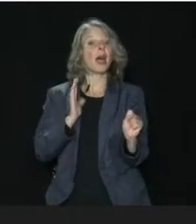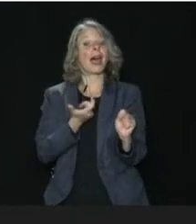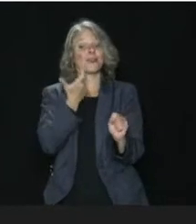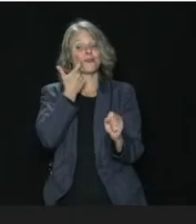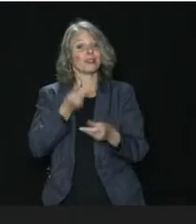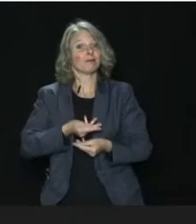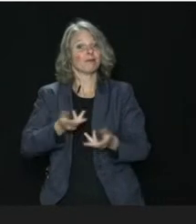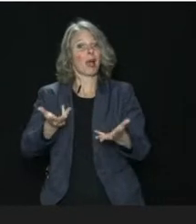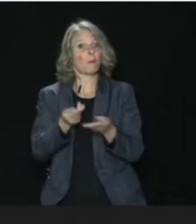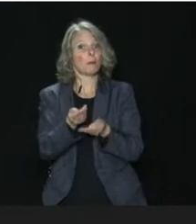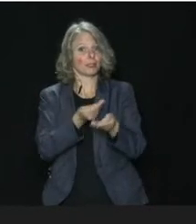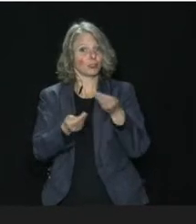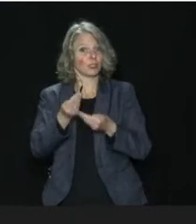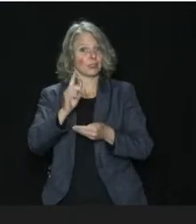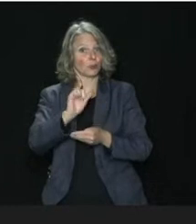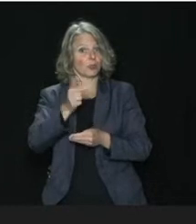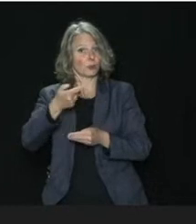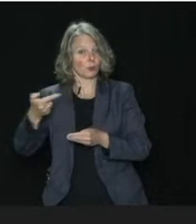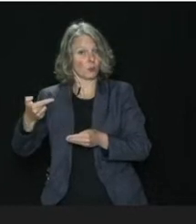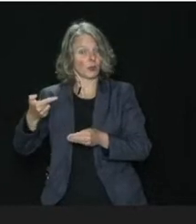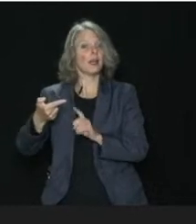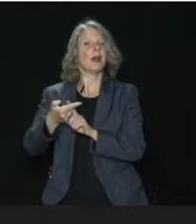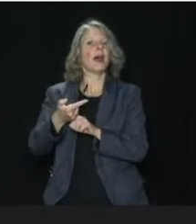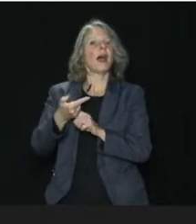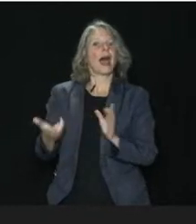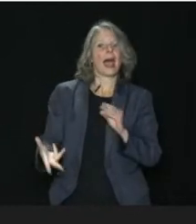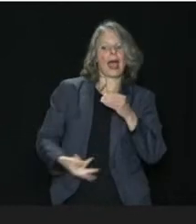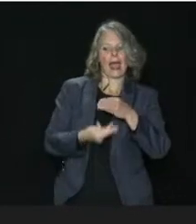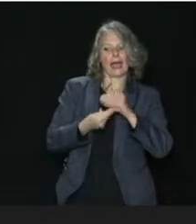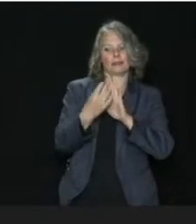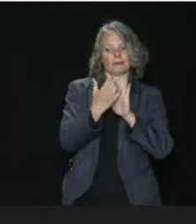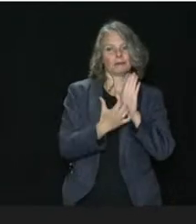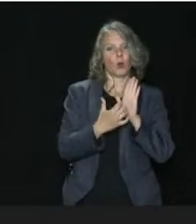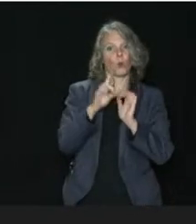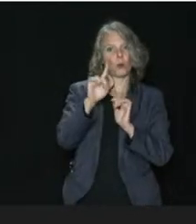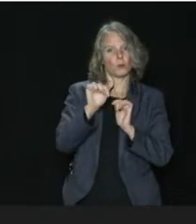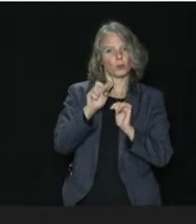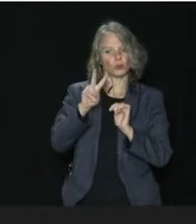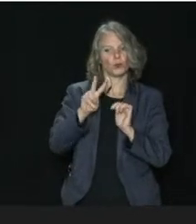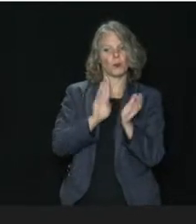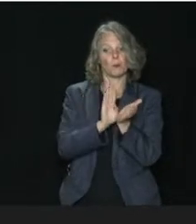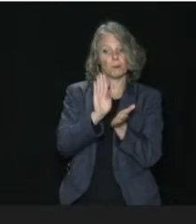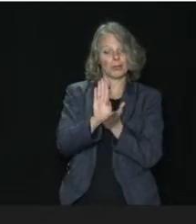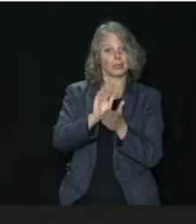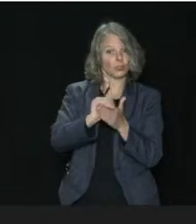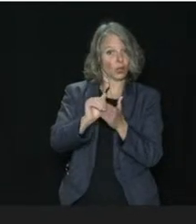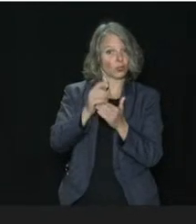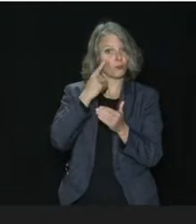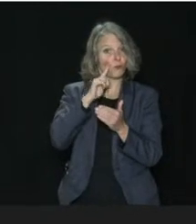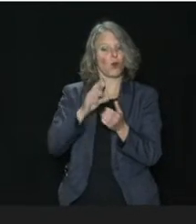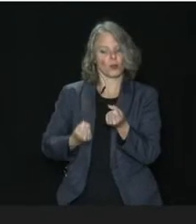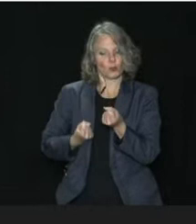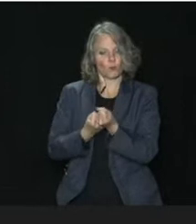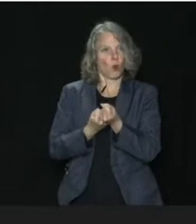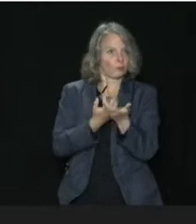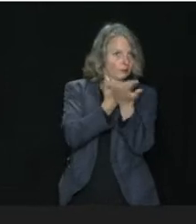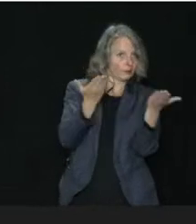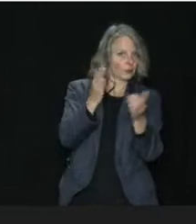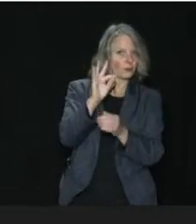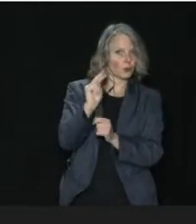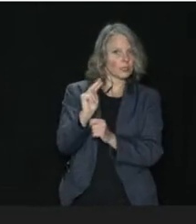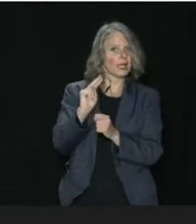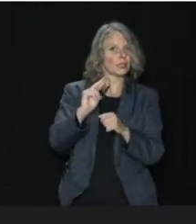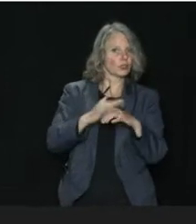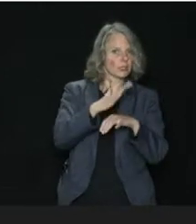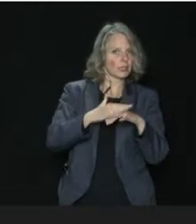laid out an additional $1.2 billion to finish the fight against COVID-19 for Indigenous communities. This